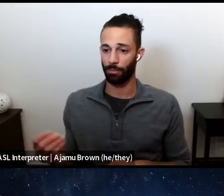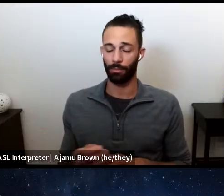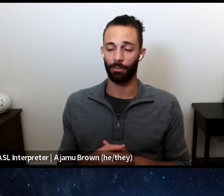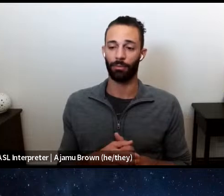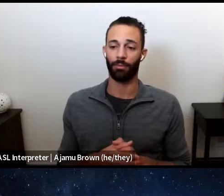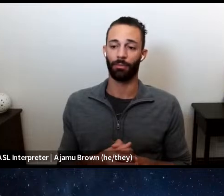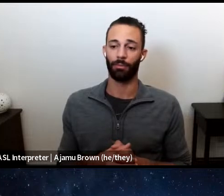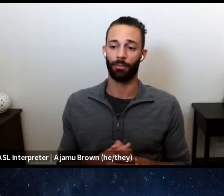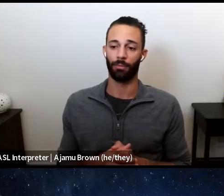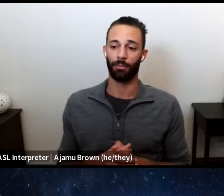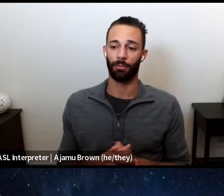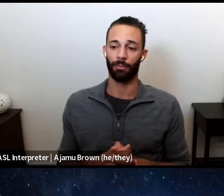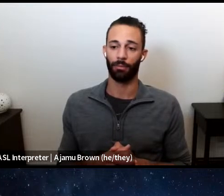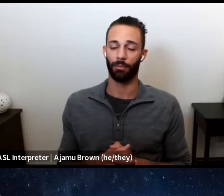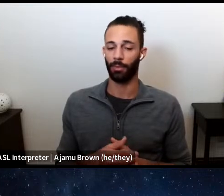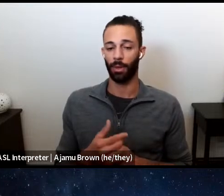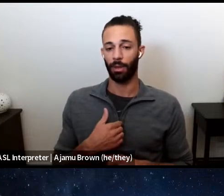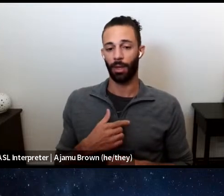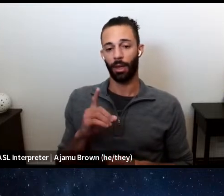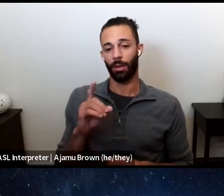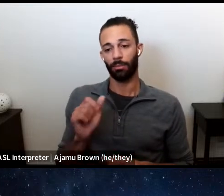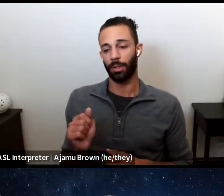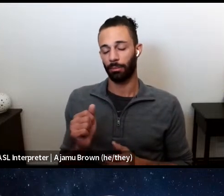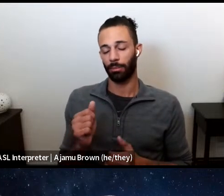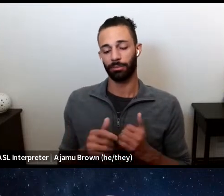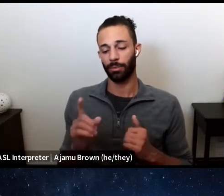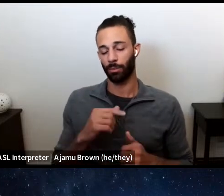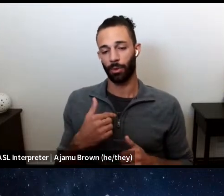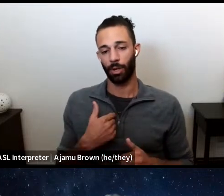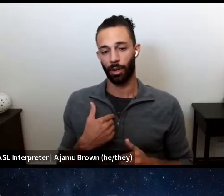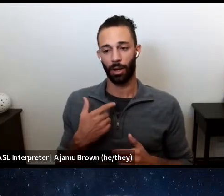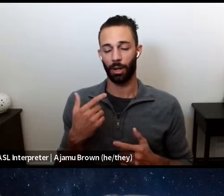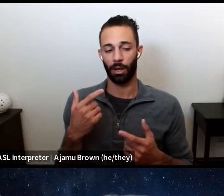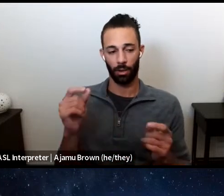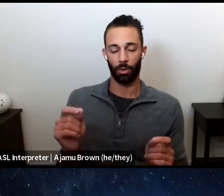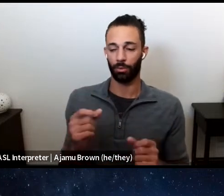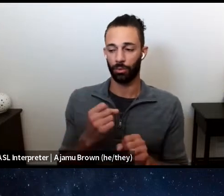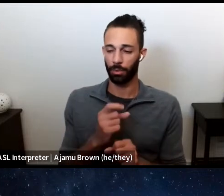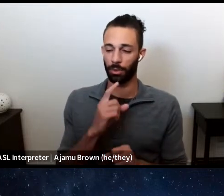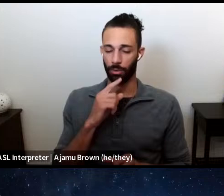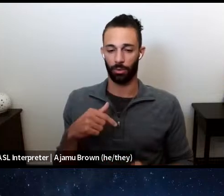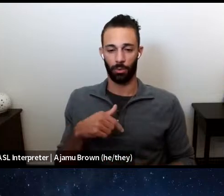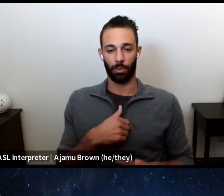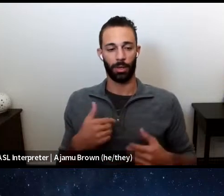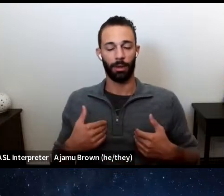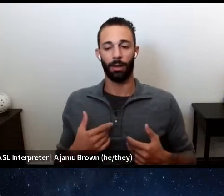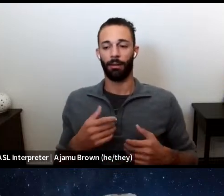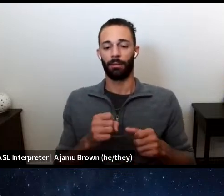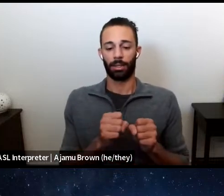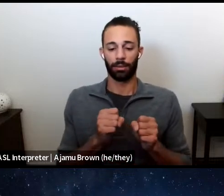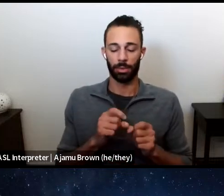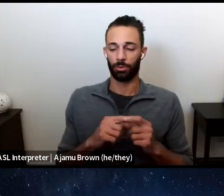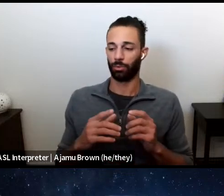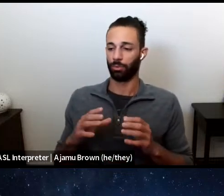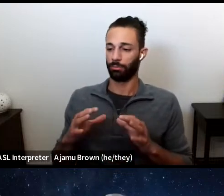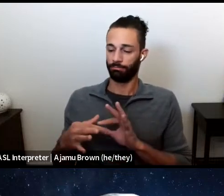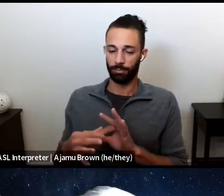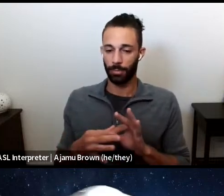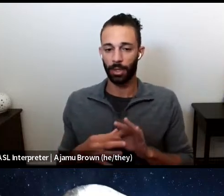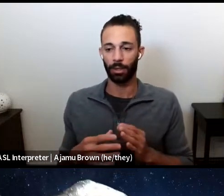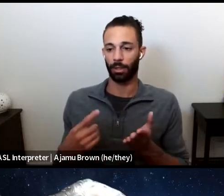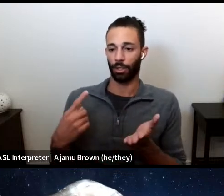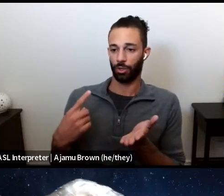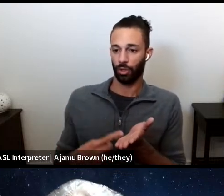I'm disabled wherever I go. So making sure that we have some space to connect and chat and